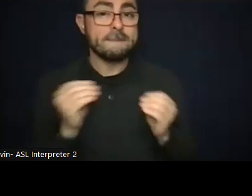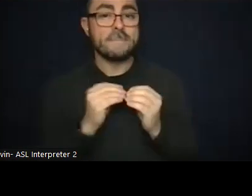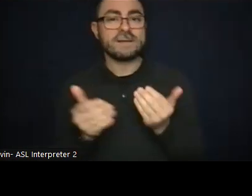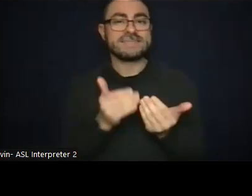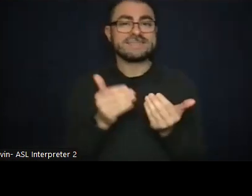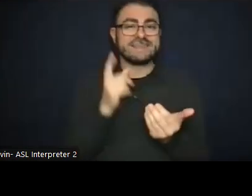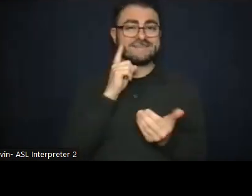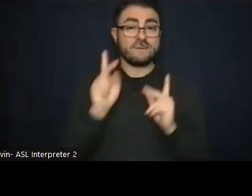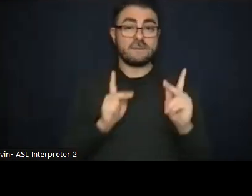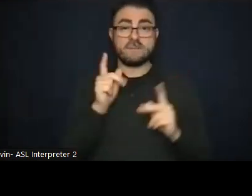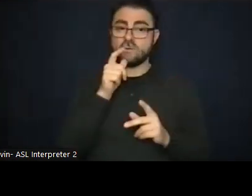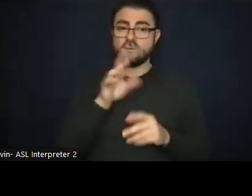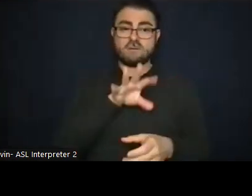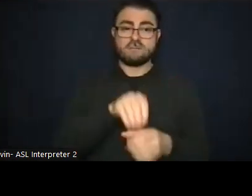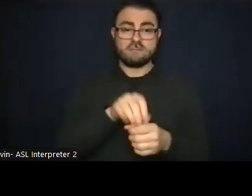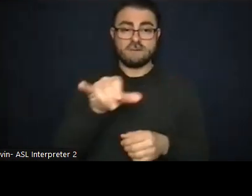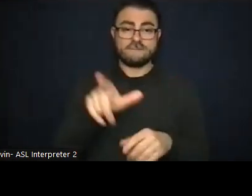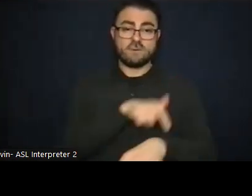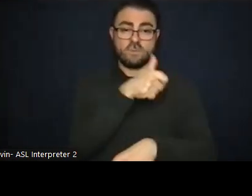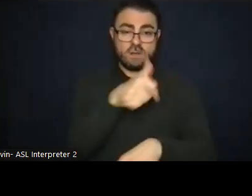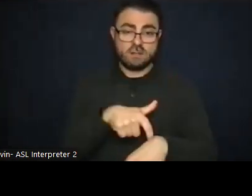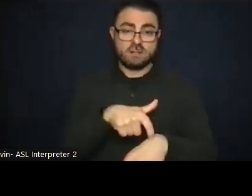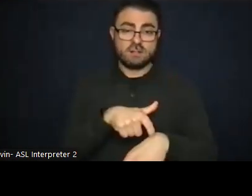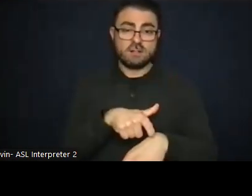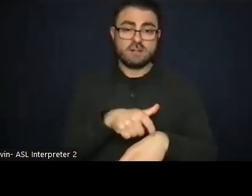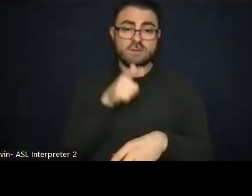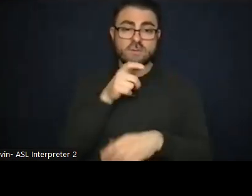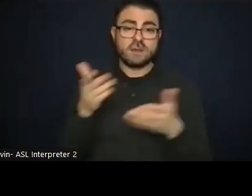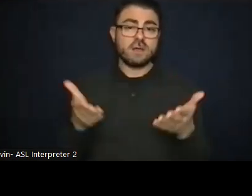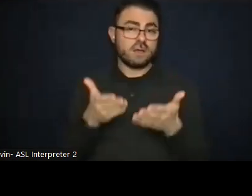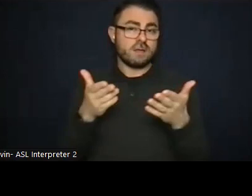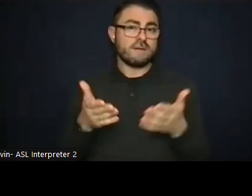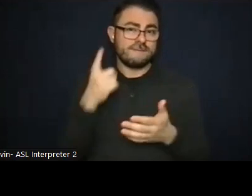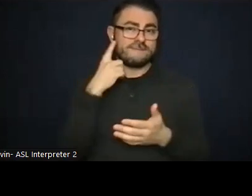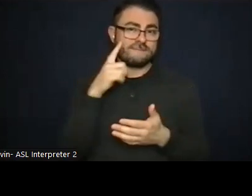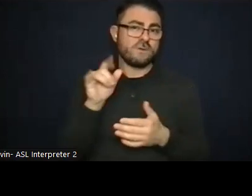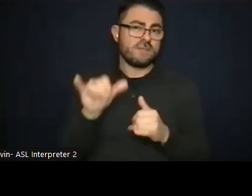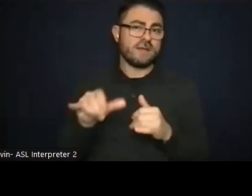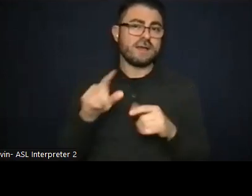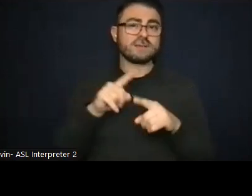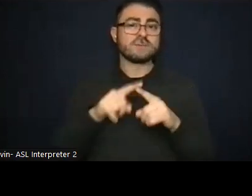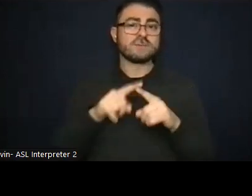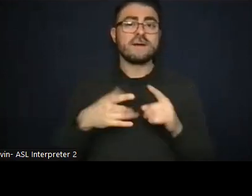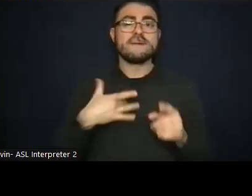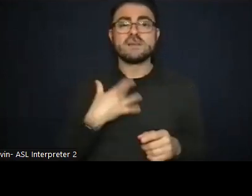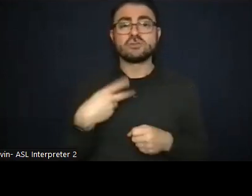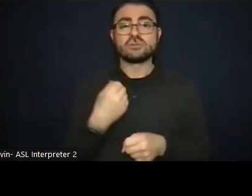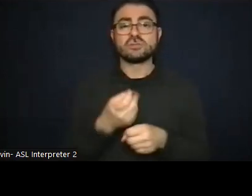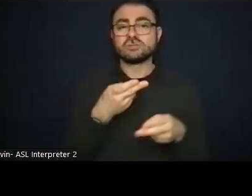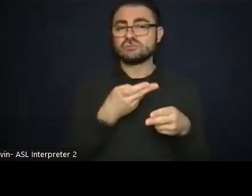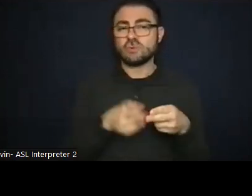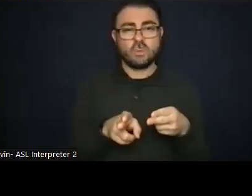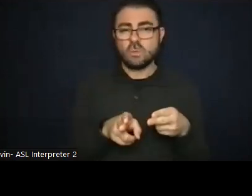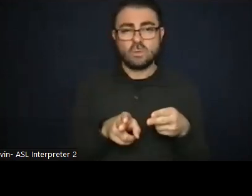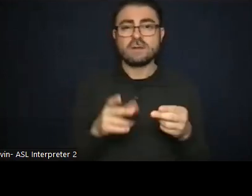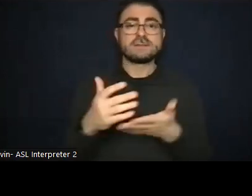on a while because they get the hang of it. And so I feel like 2-year terms is kind of short to be able to